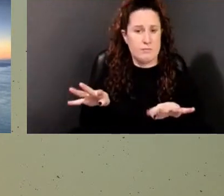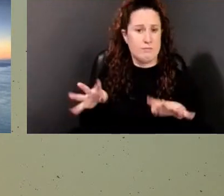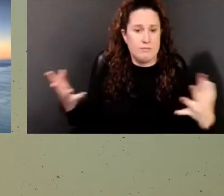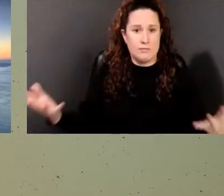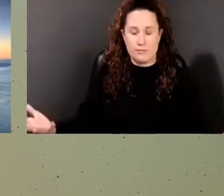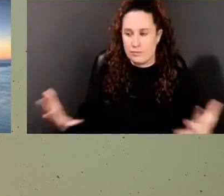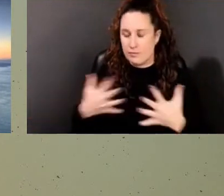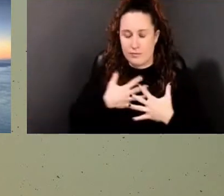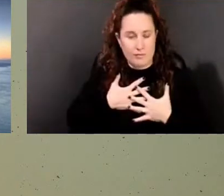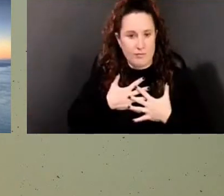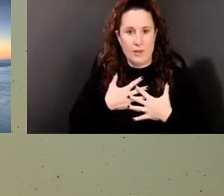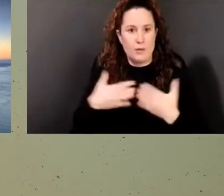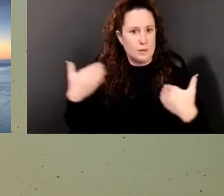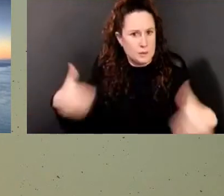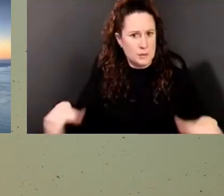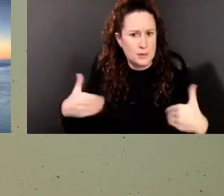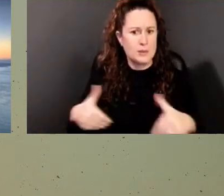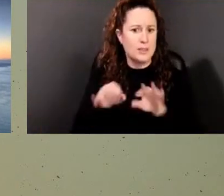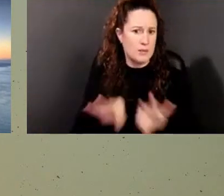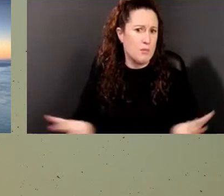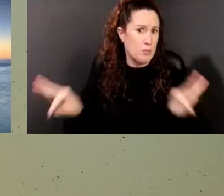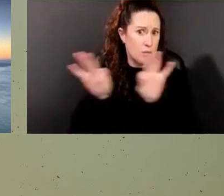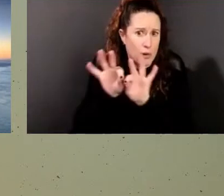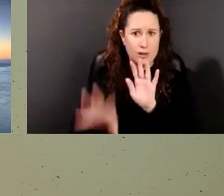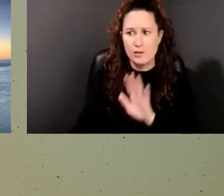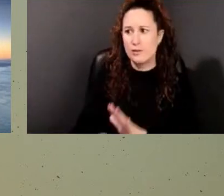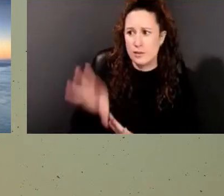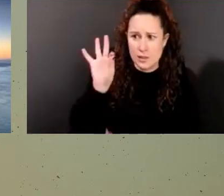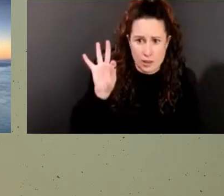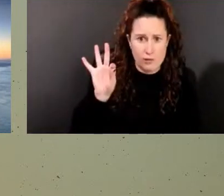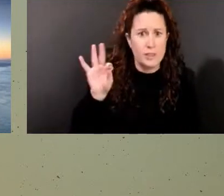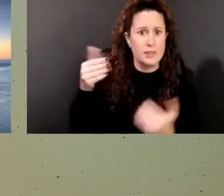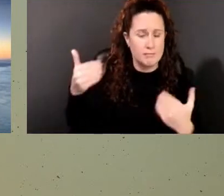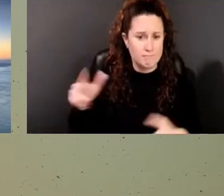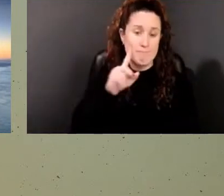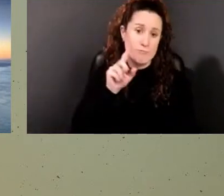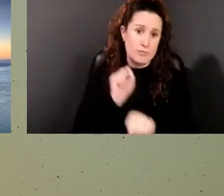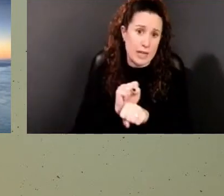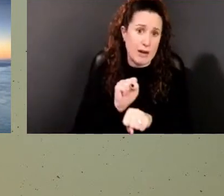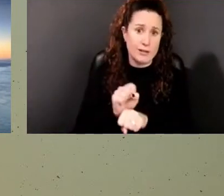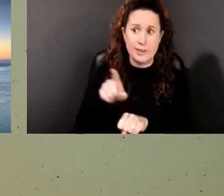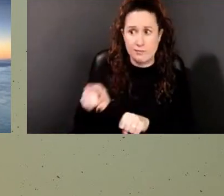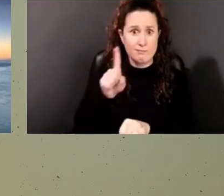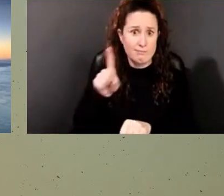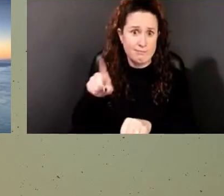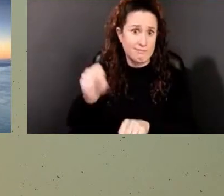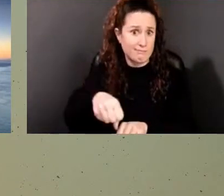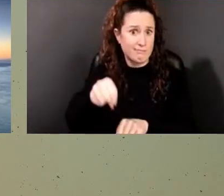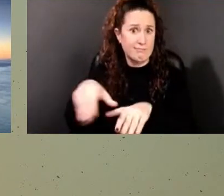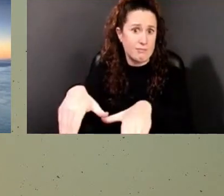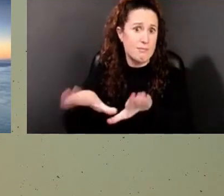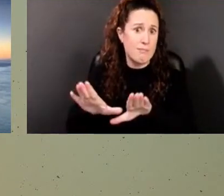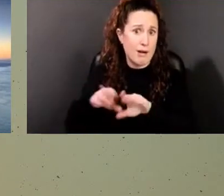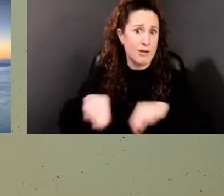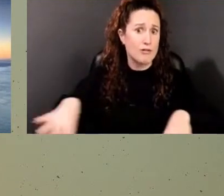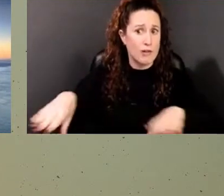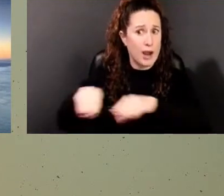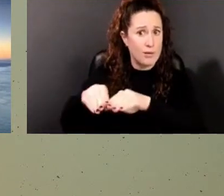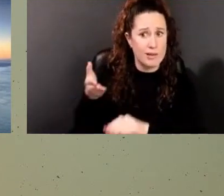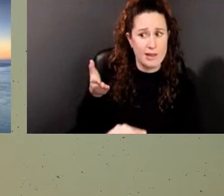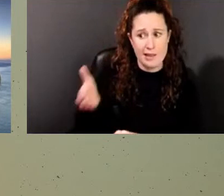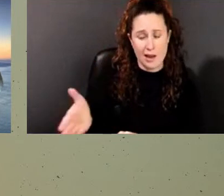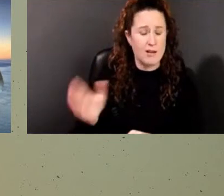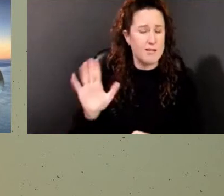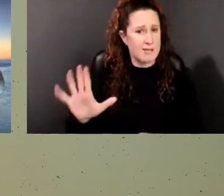the importance of the discovery, the reality of this burial ground, and the lives that the